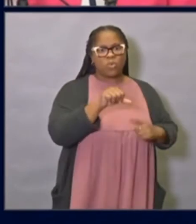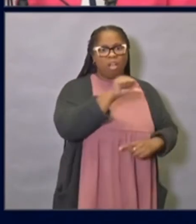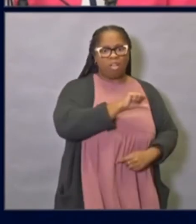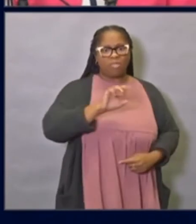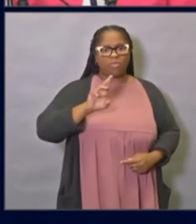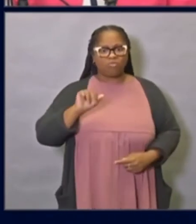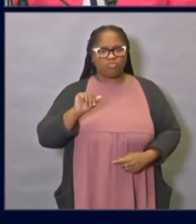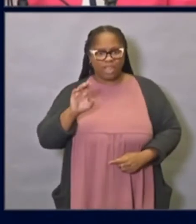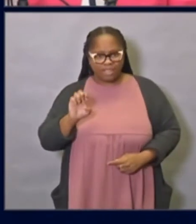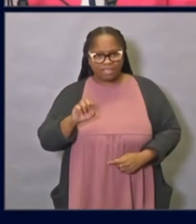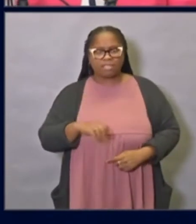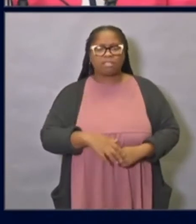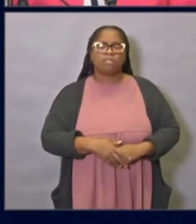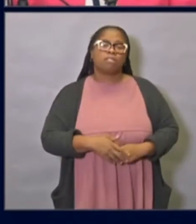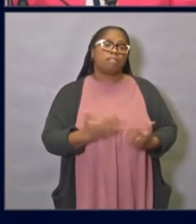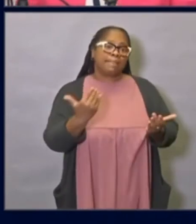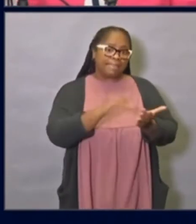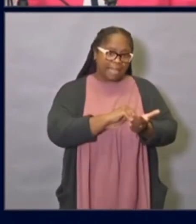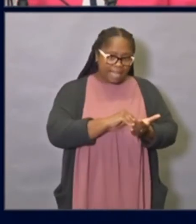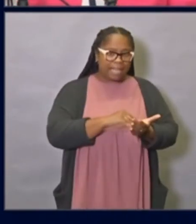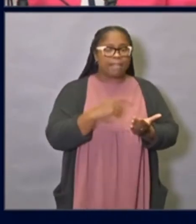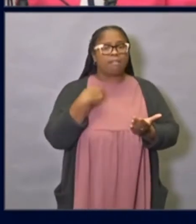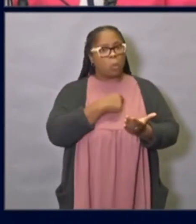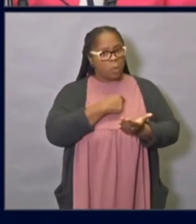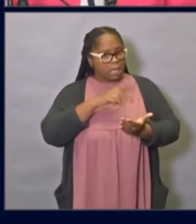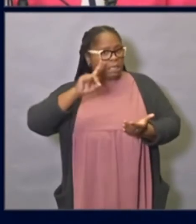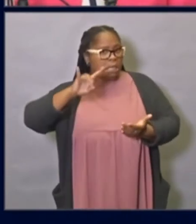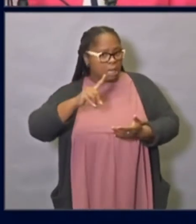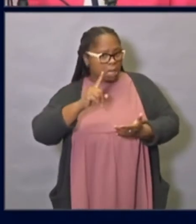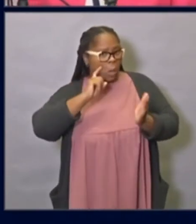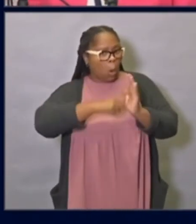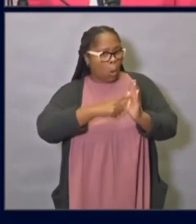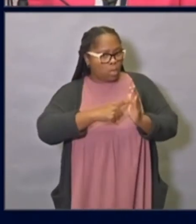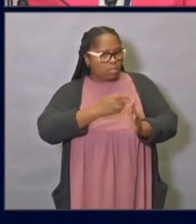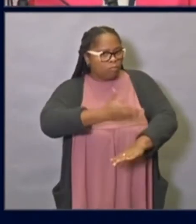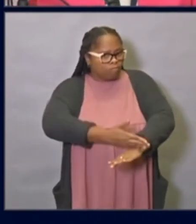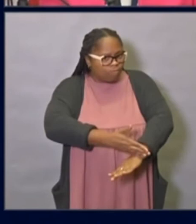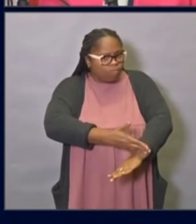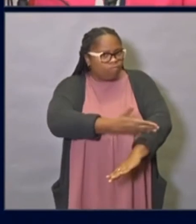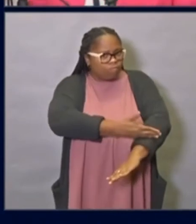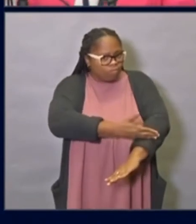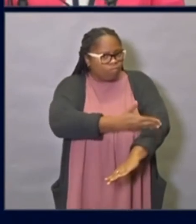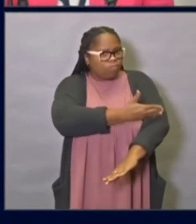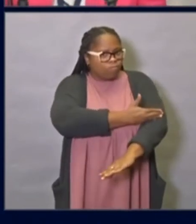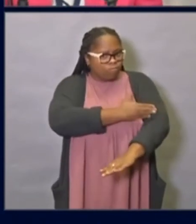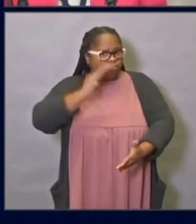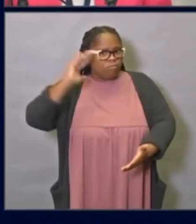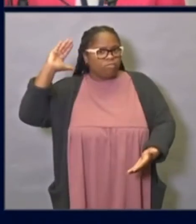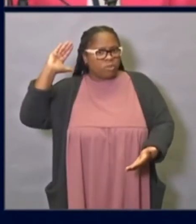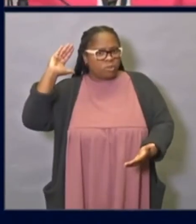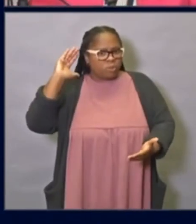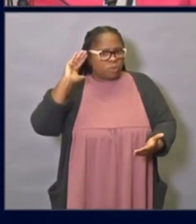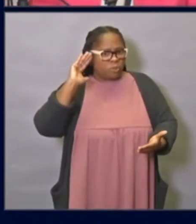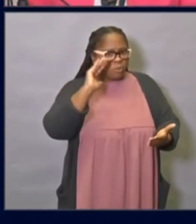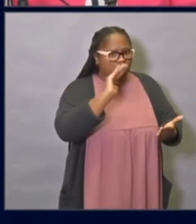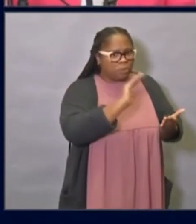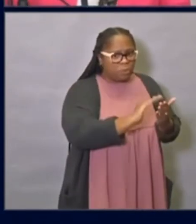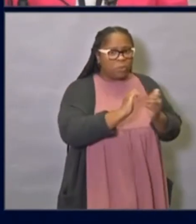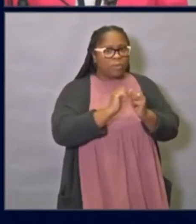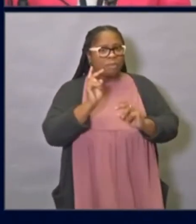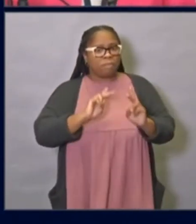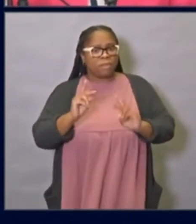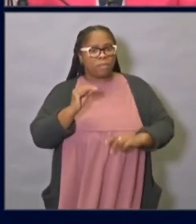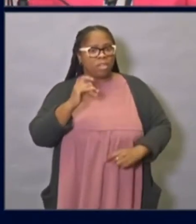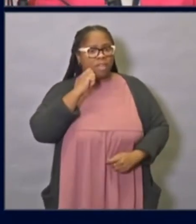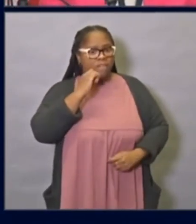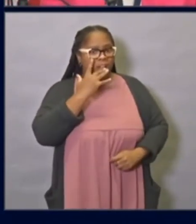ethnicities. And while once again we were making progress in reducing the gap amongst people of color when